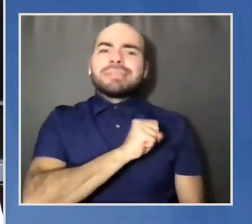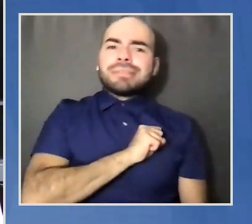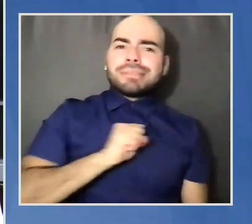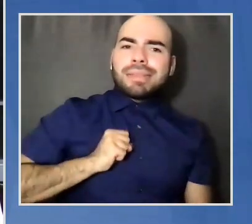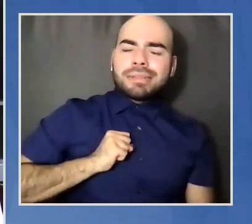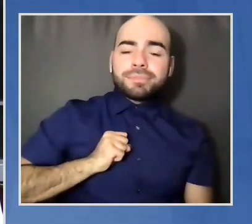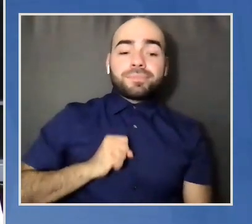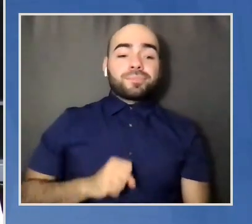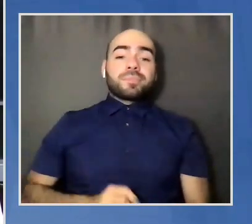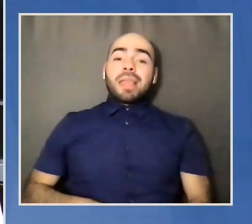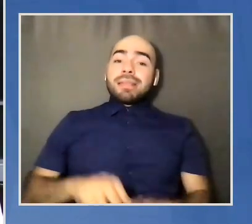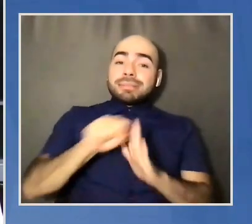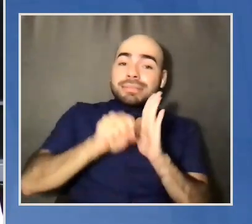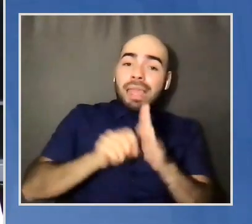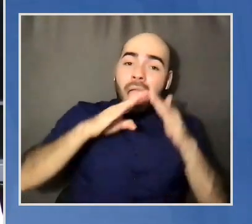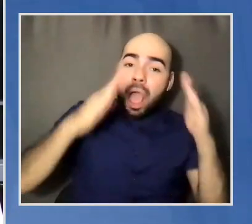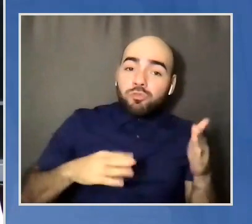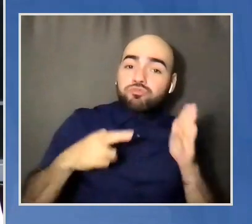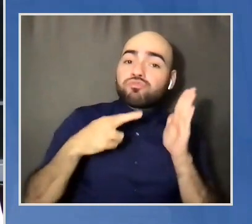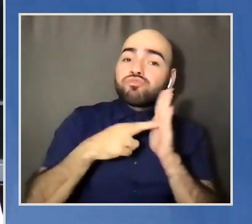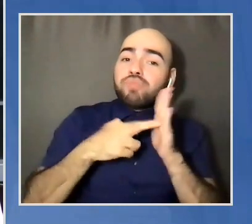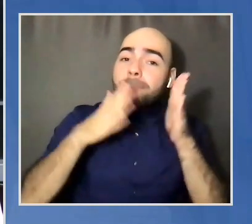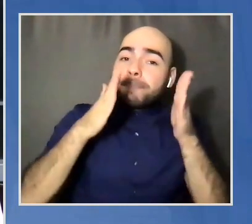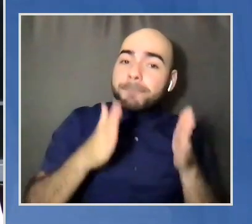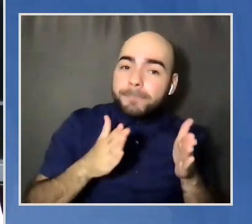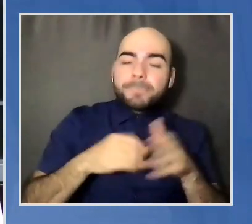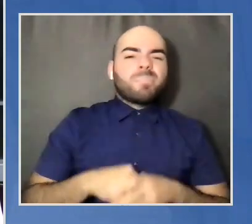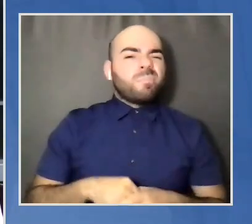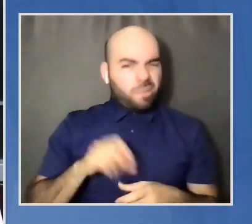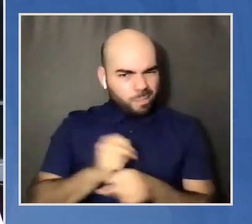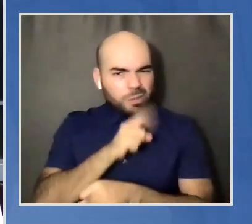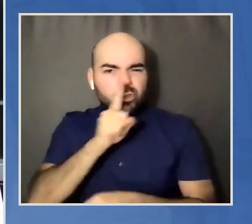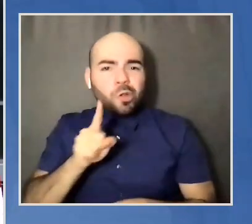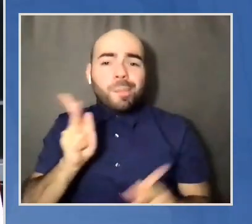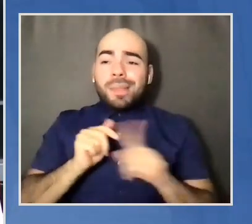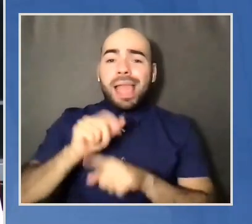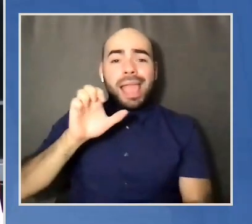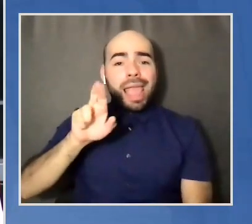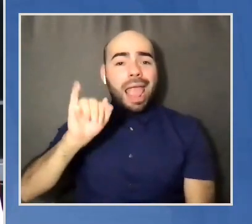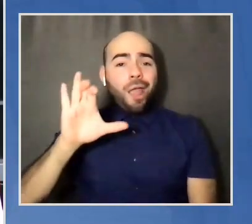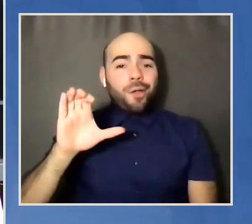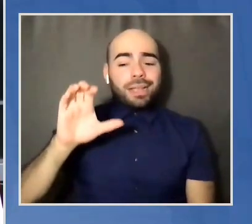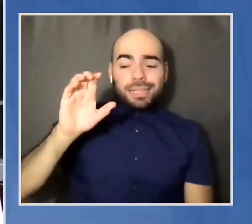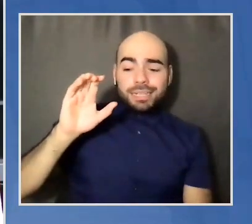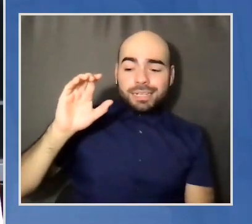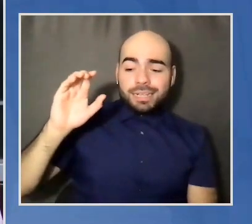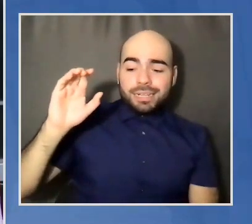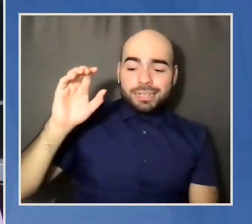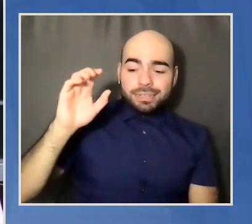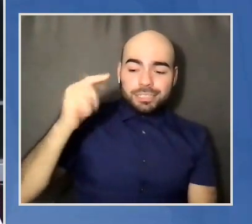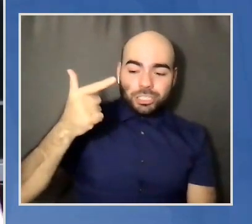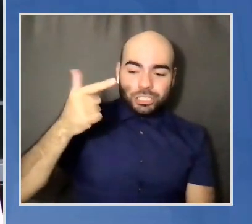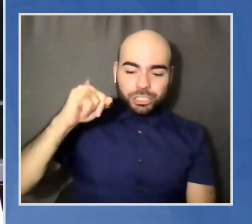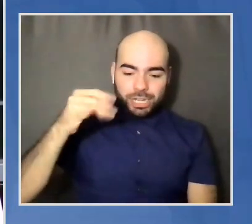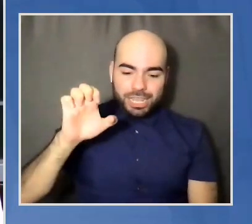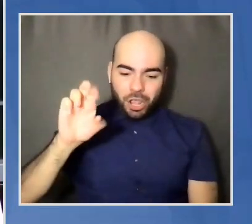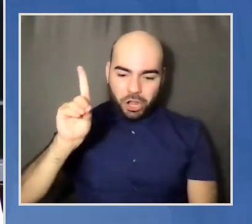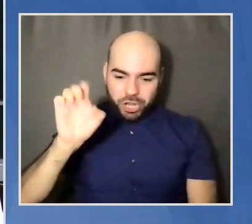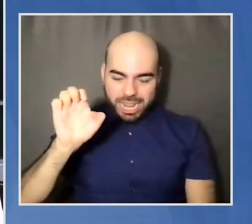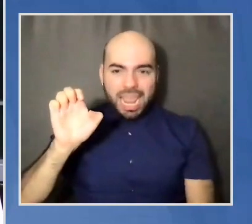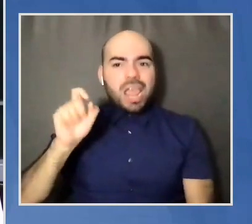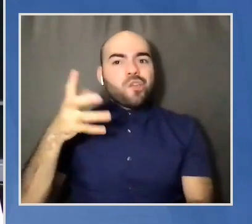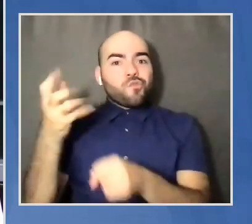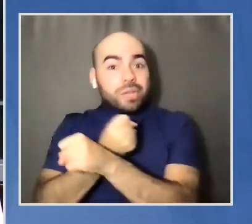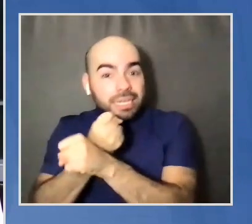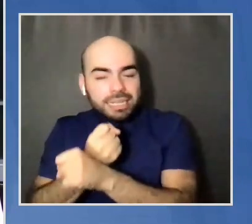it in our state house, which is why we have to make sure that folks like Eric Jurdy make it to that state house, and we send